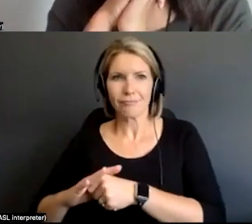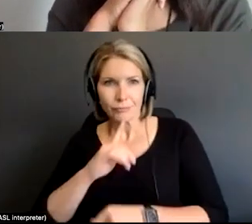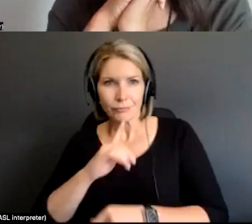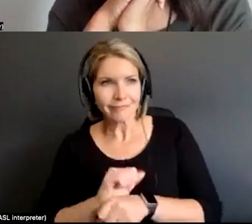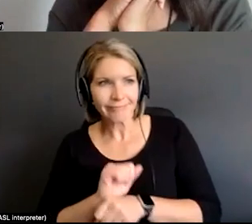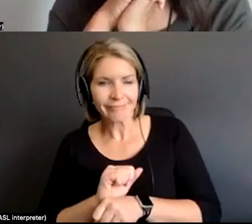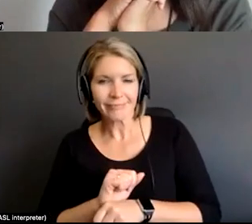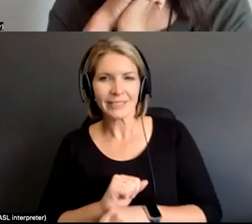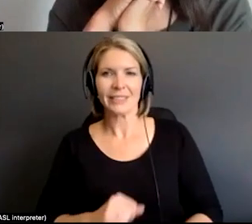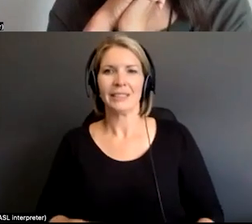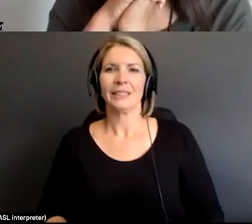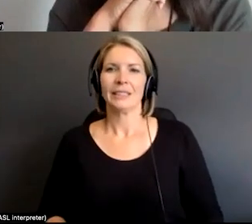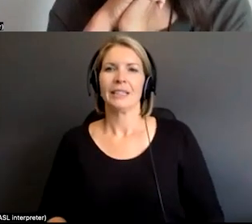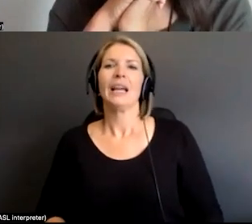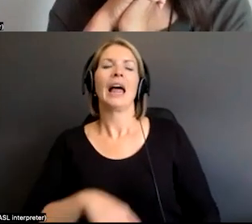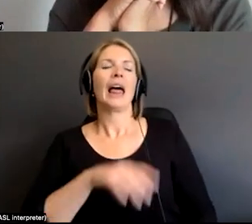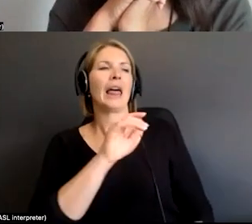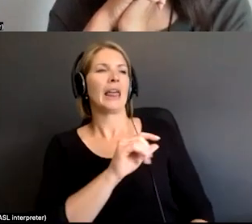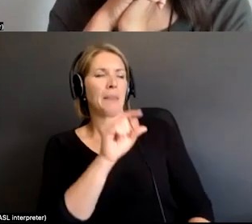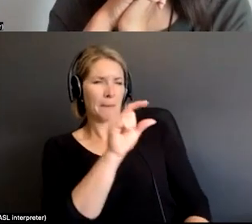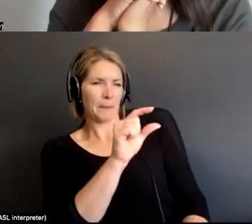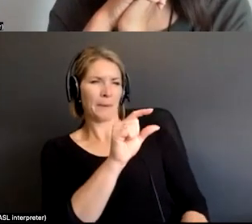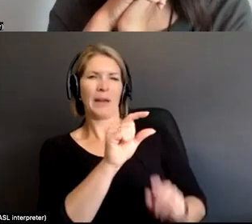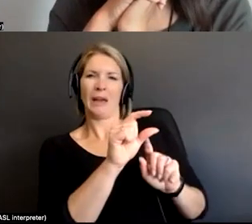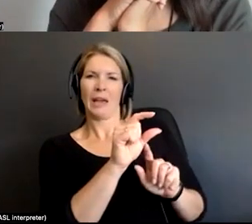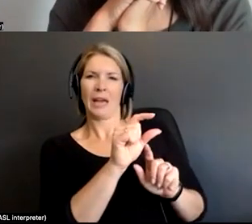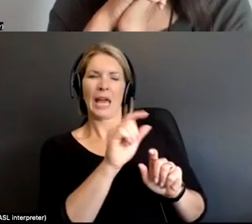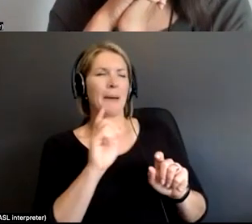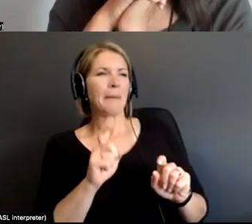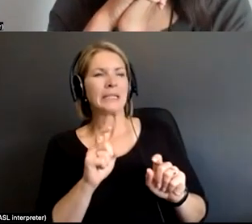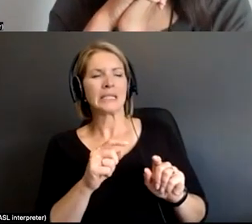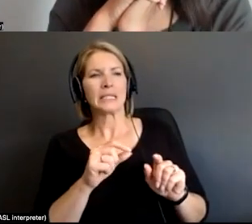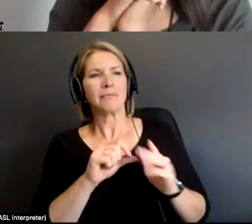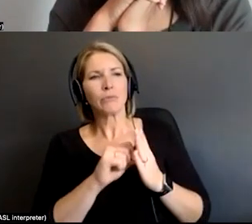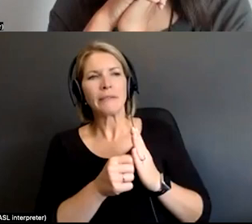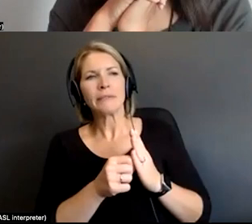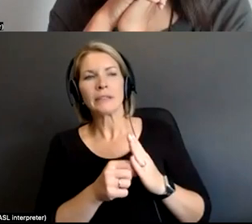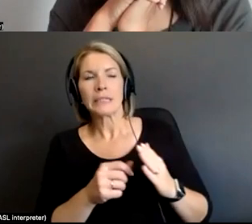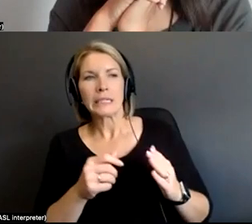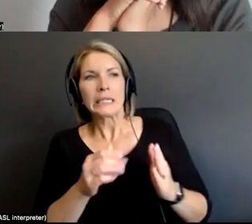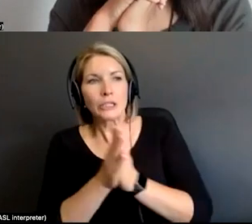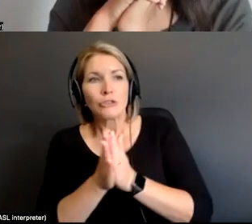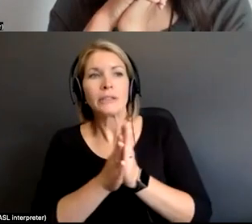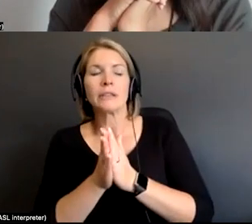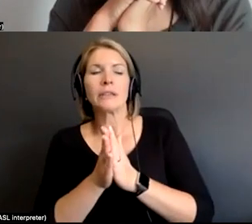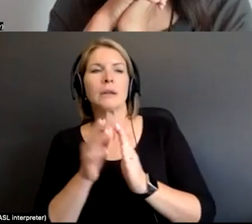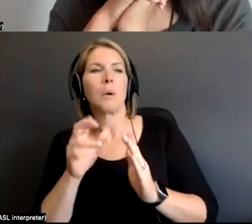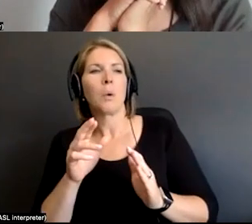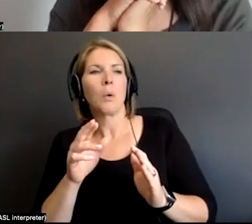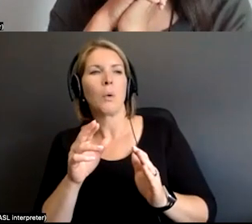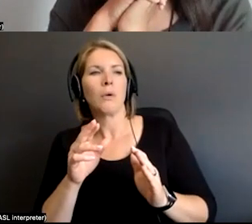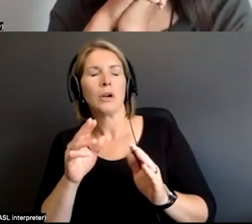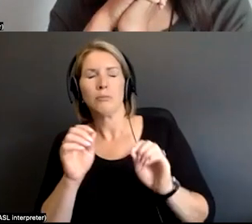a loquacity, big ideas, noisiness, right? If it's all of a piece